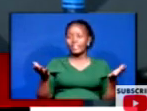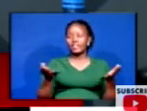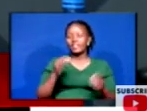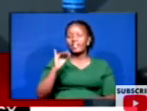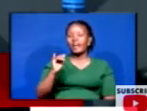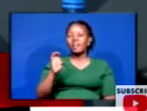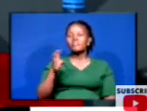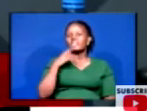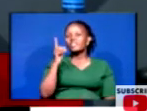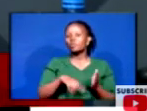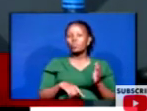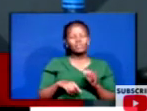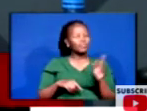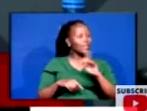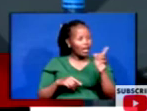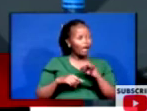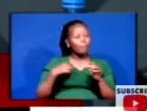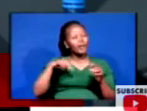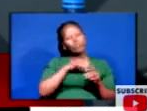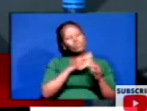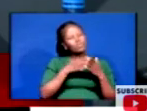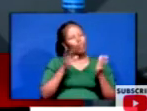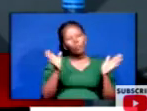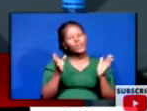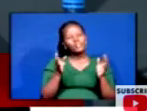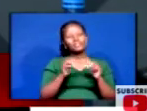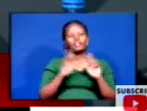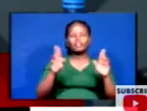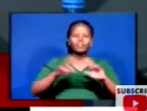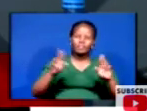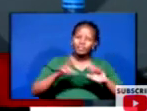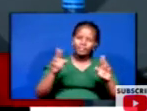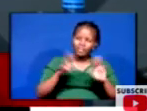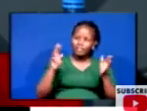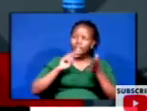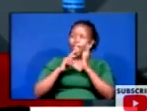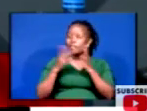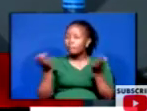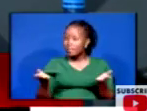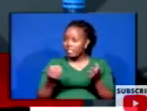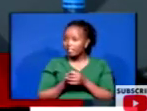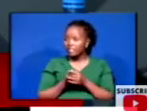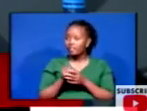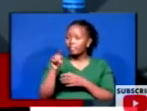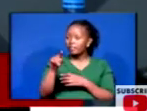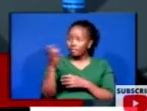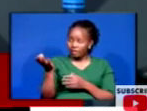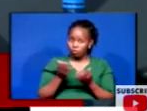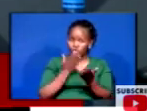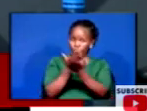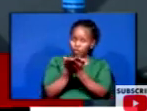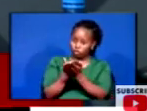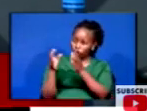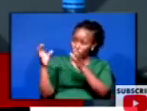no, we opened the servers, yeah, to the best of our ability. That means they opened one. According to what the petitioners were saying, they opened